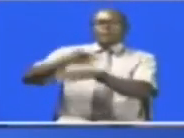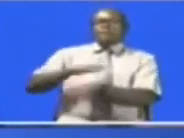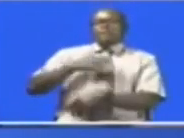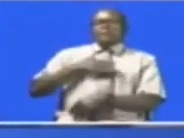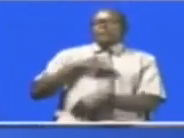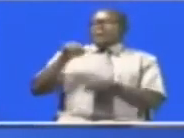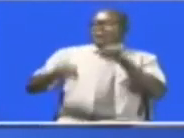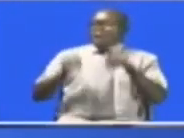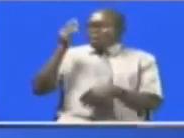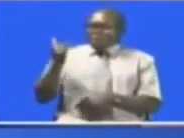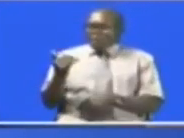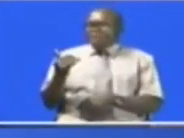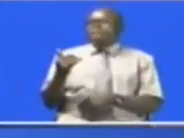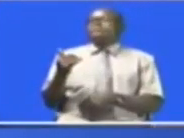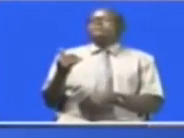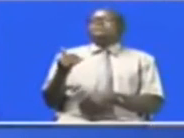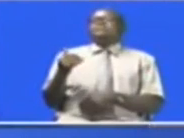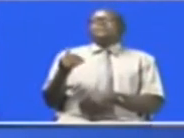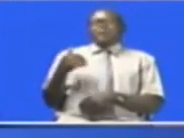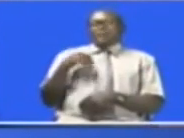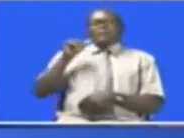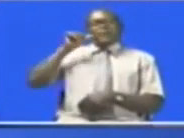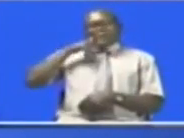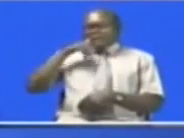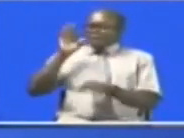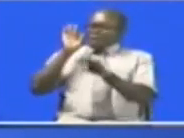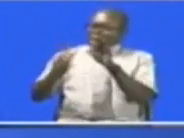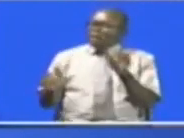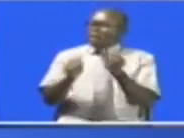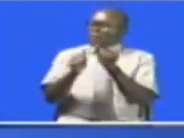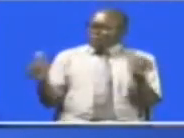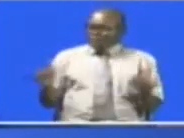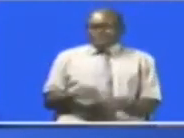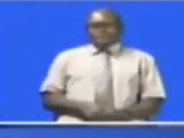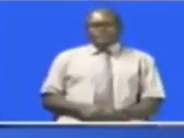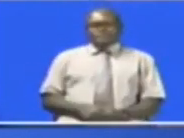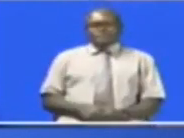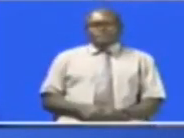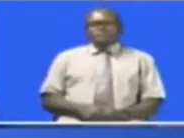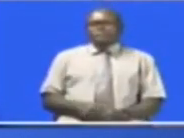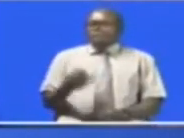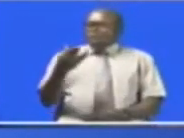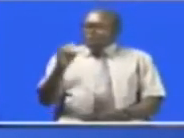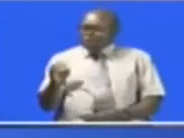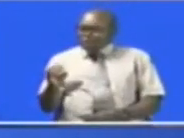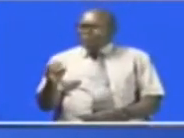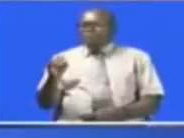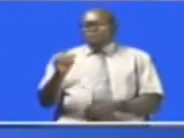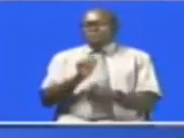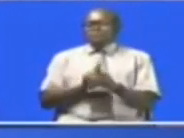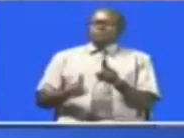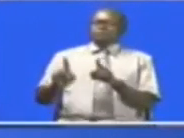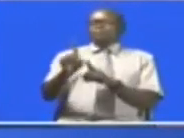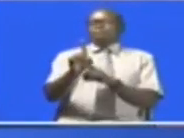cover my speed, because I had a devastating speed. Yeah. And then at that 40, and then I was ahead